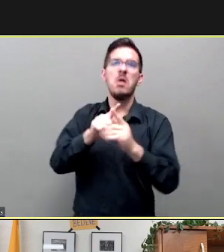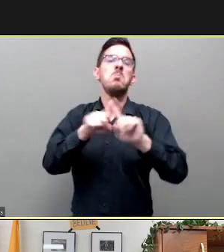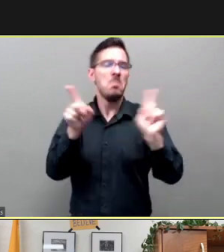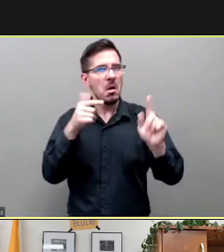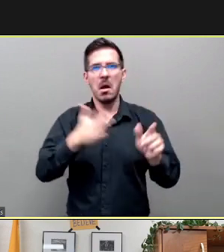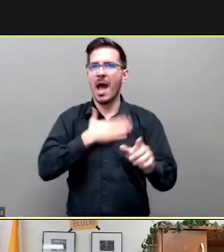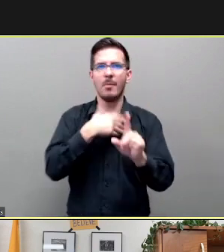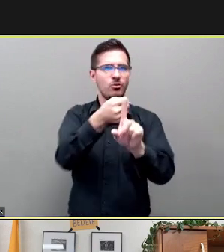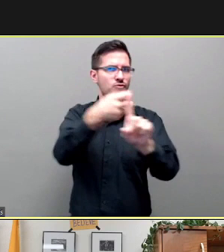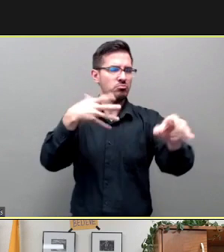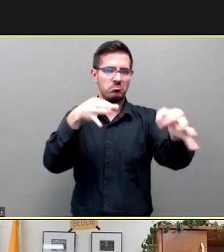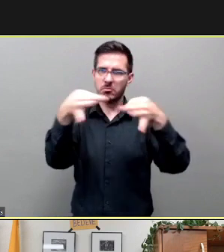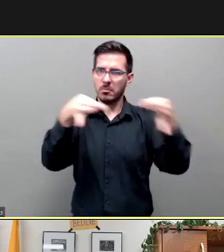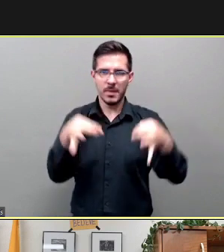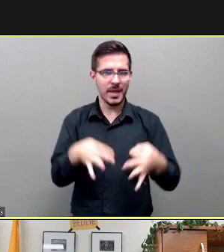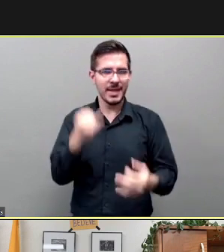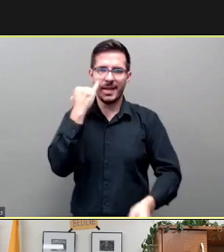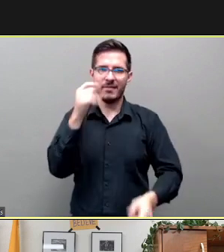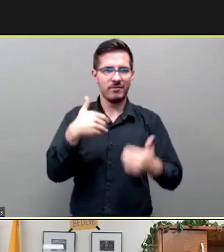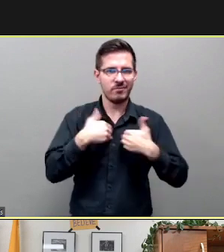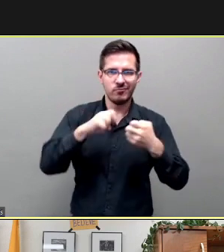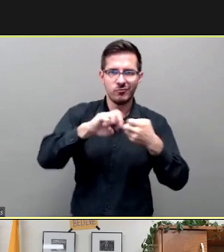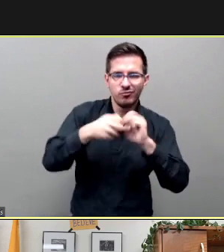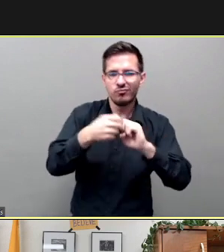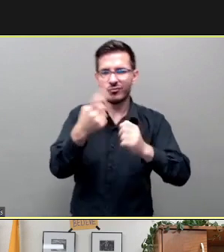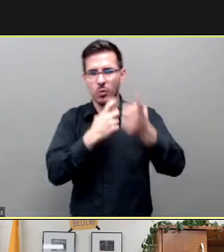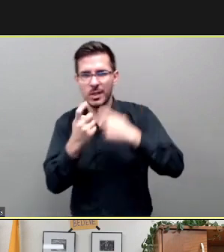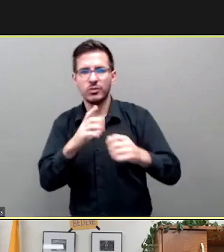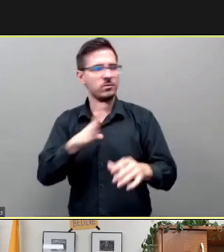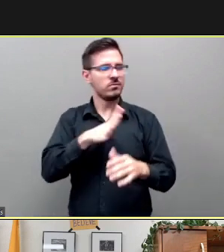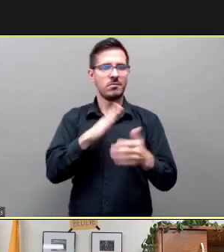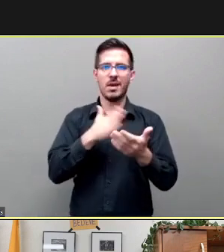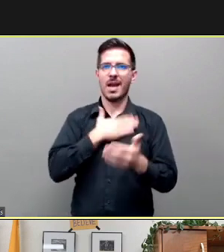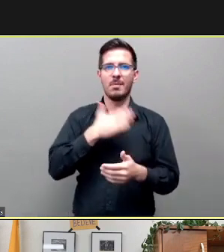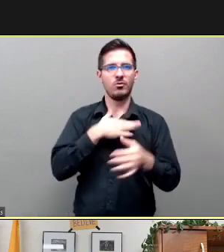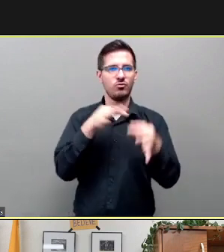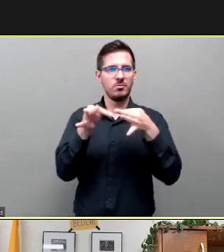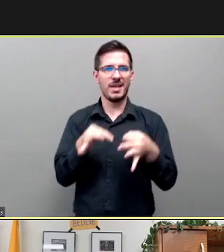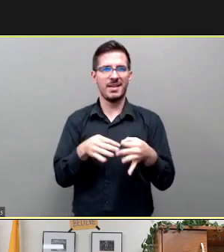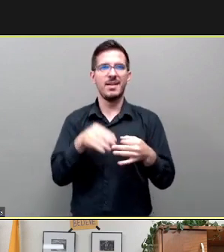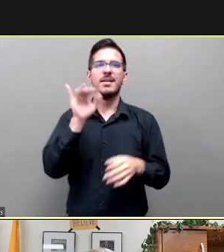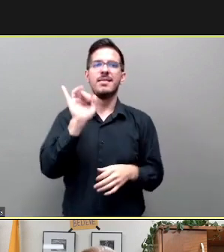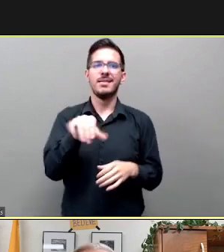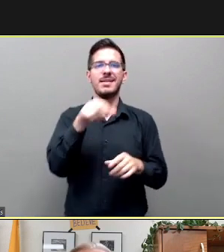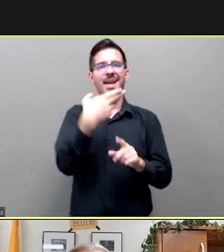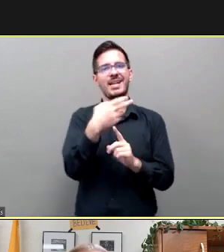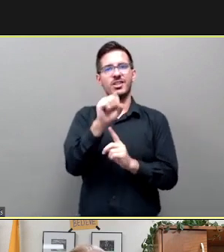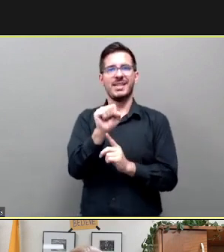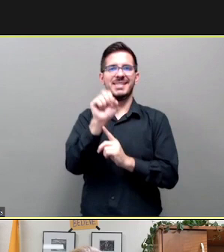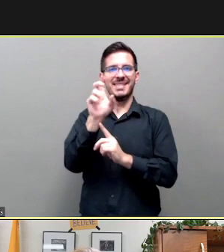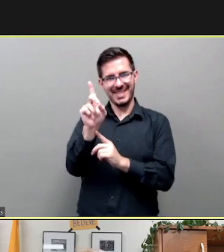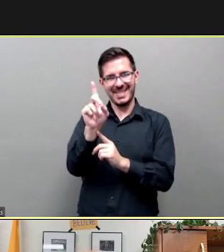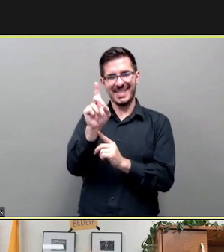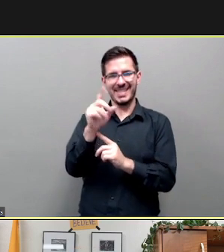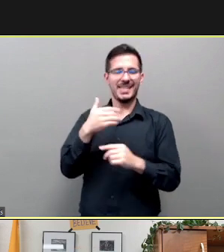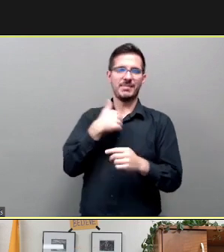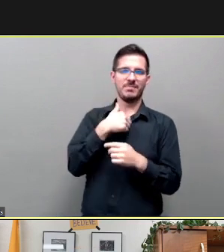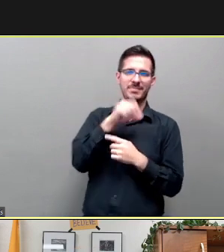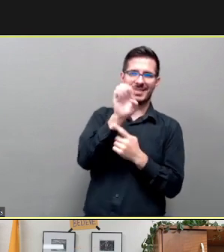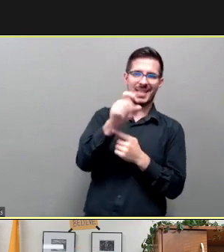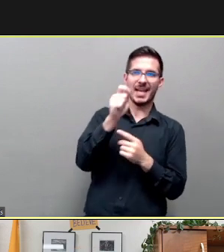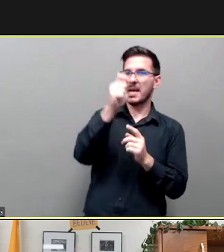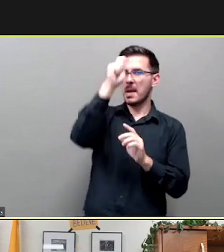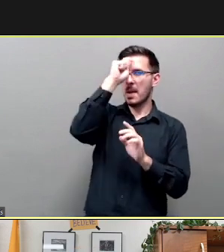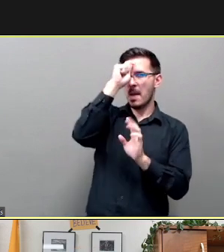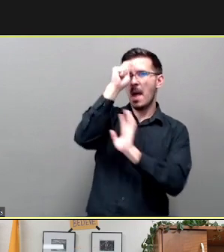to you and go through that with you as well. So that's a message from HSD. I'll put my HSD hat on again,